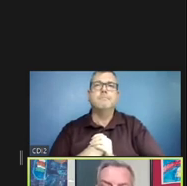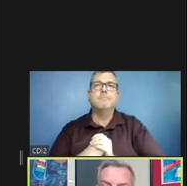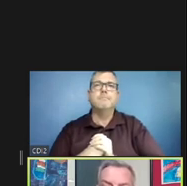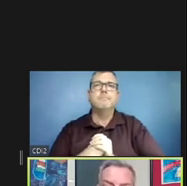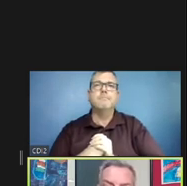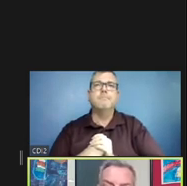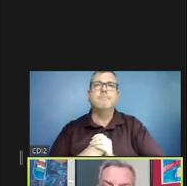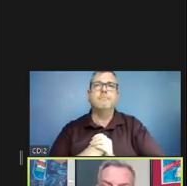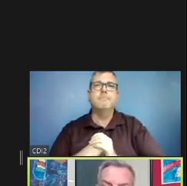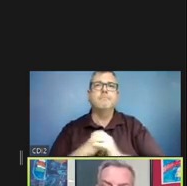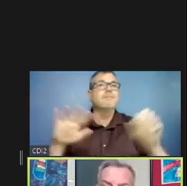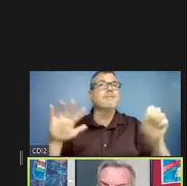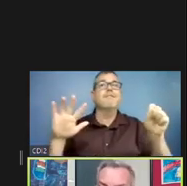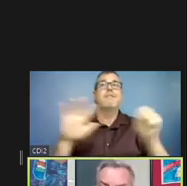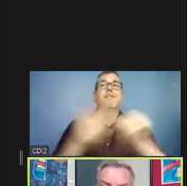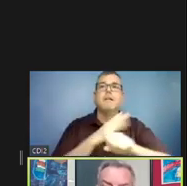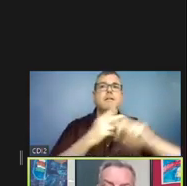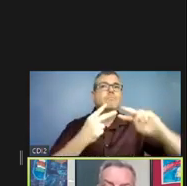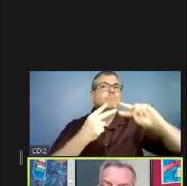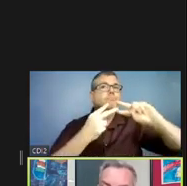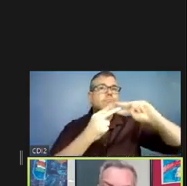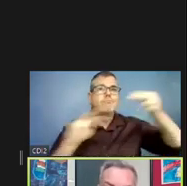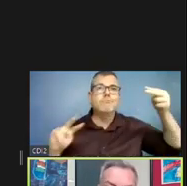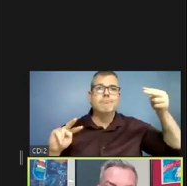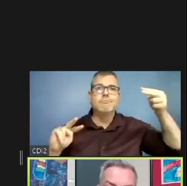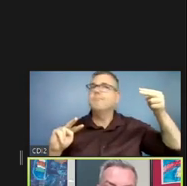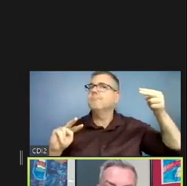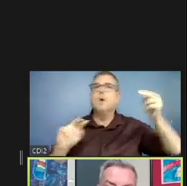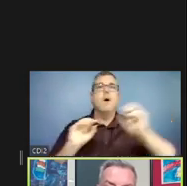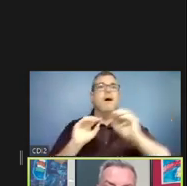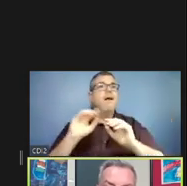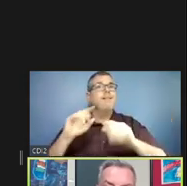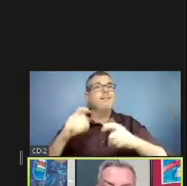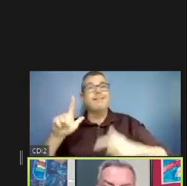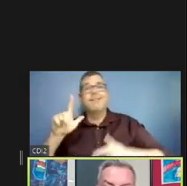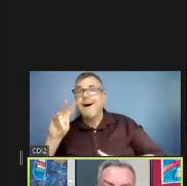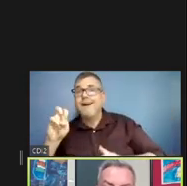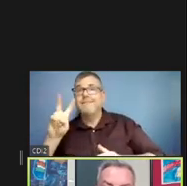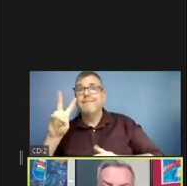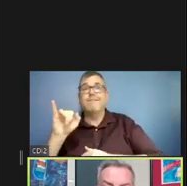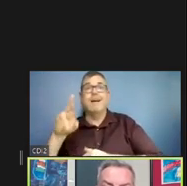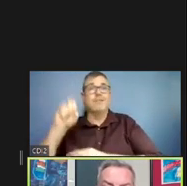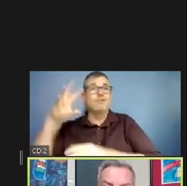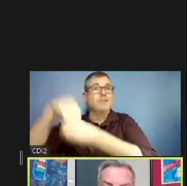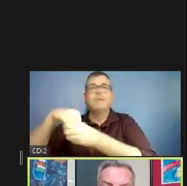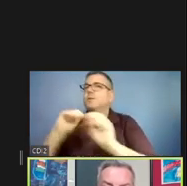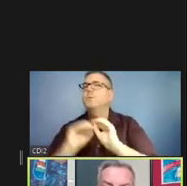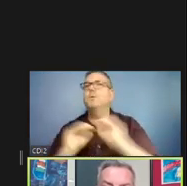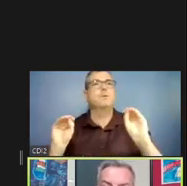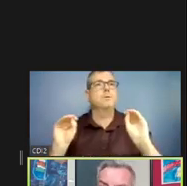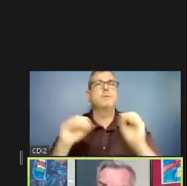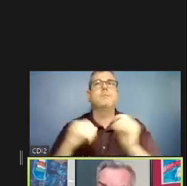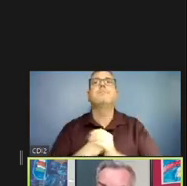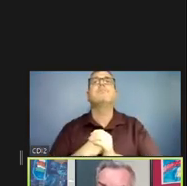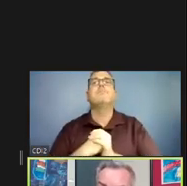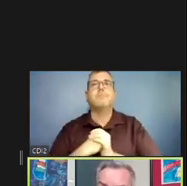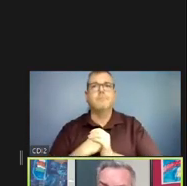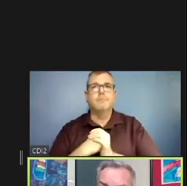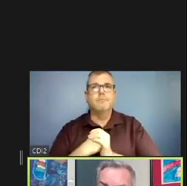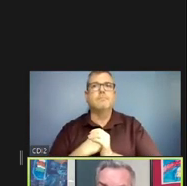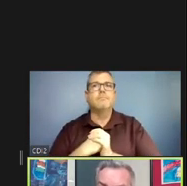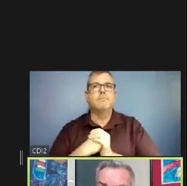or inactive virus. It's not protein-based. It's not a DNA-based vaccine. Many groups I talk